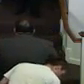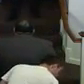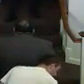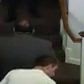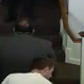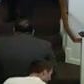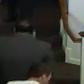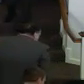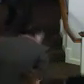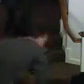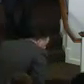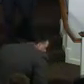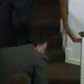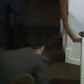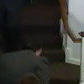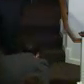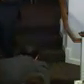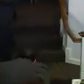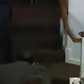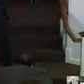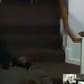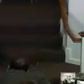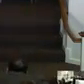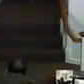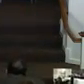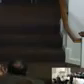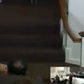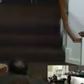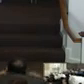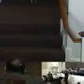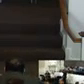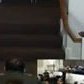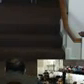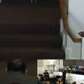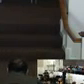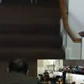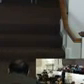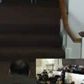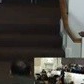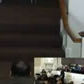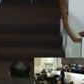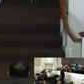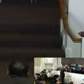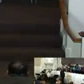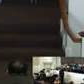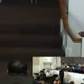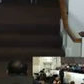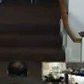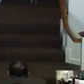I invite you to be seated, and if you would join with me in a moment of prayer.